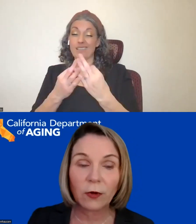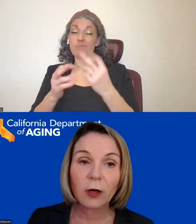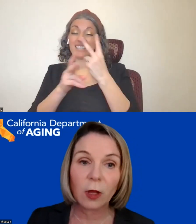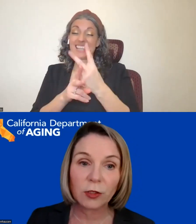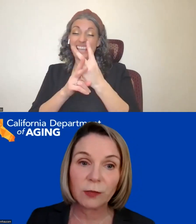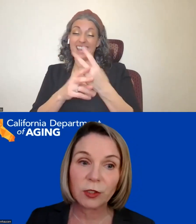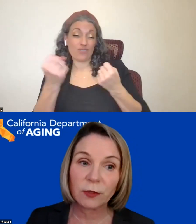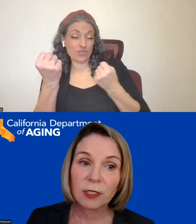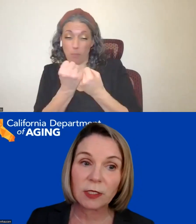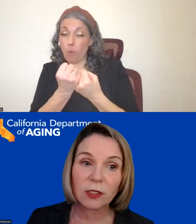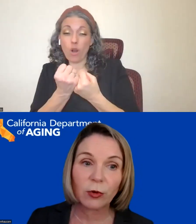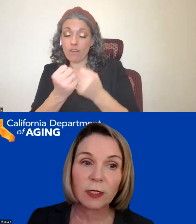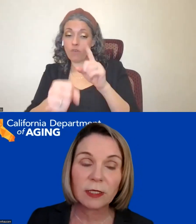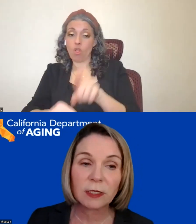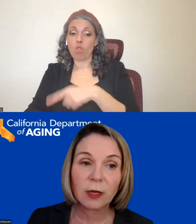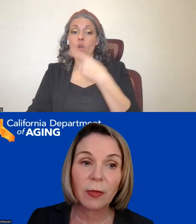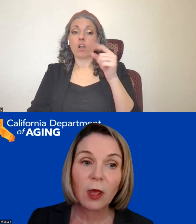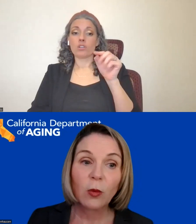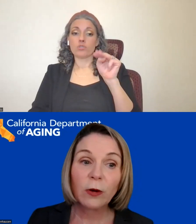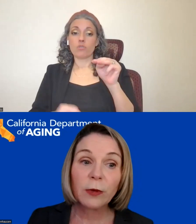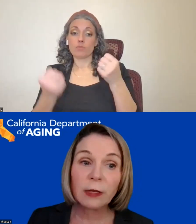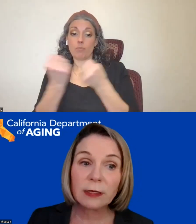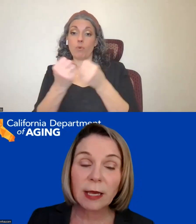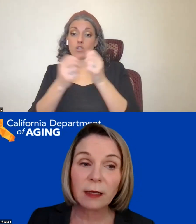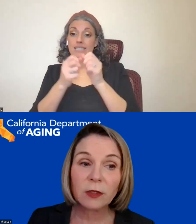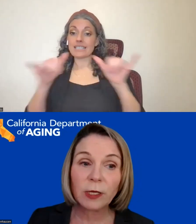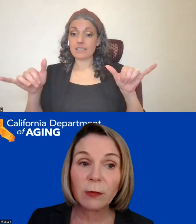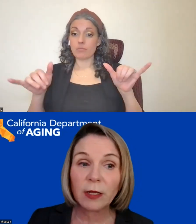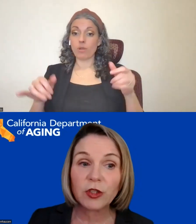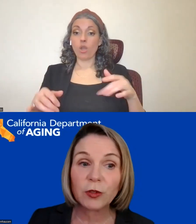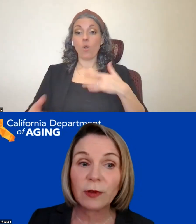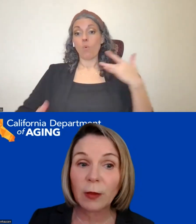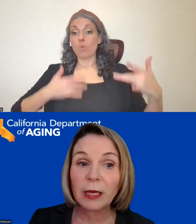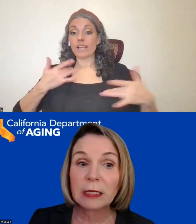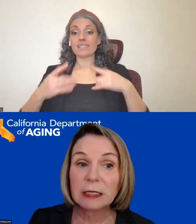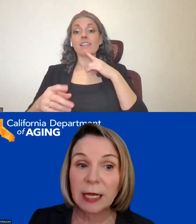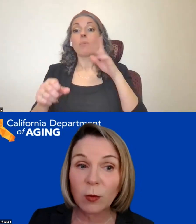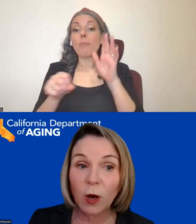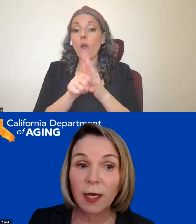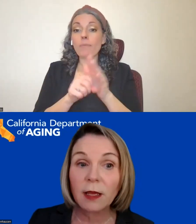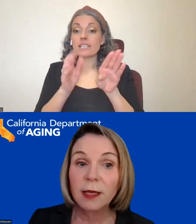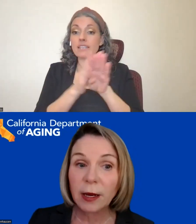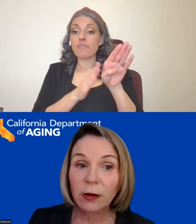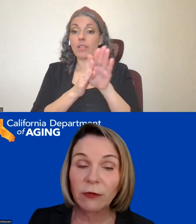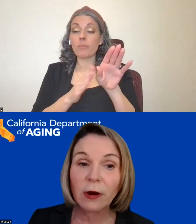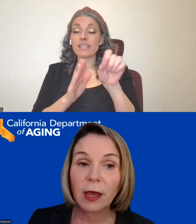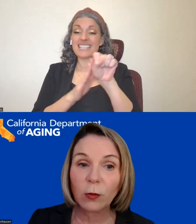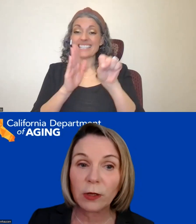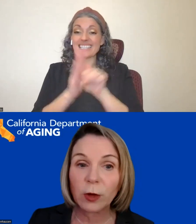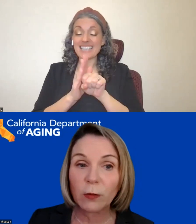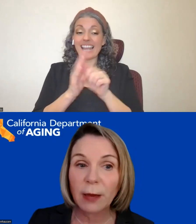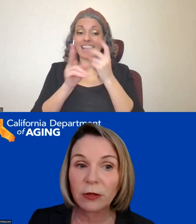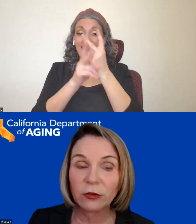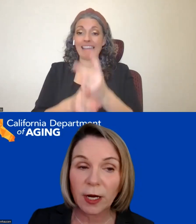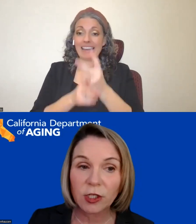backbone of our long-term services and support system. We're really excited to be committed to developing a statewide caregiver